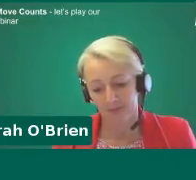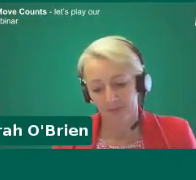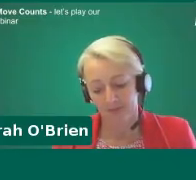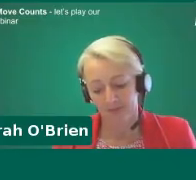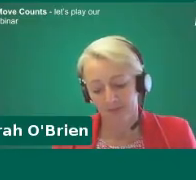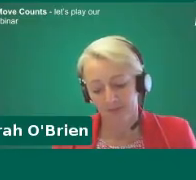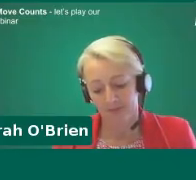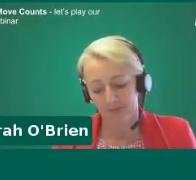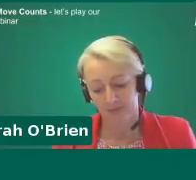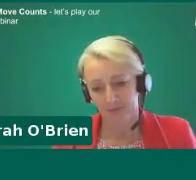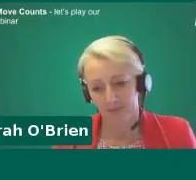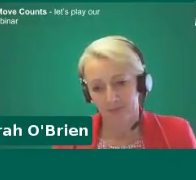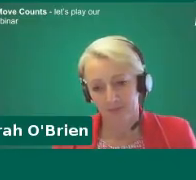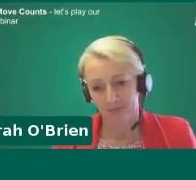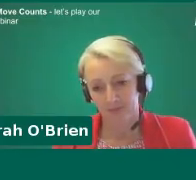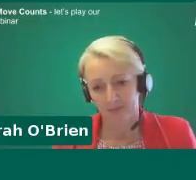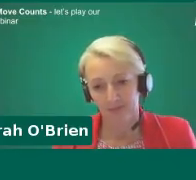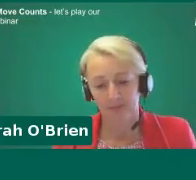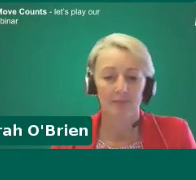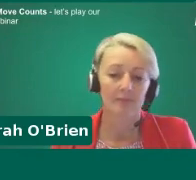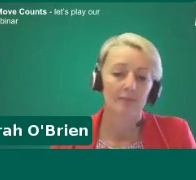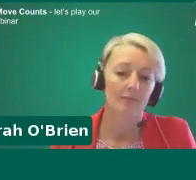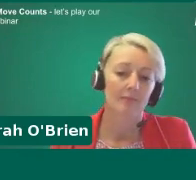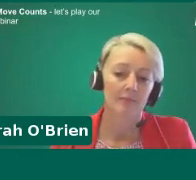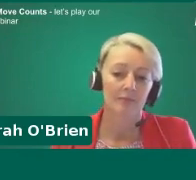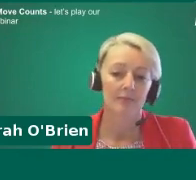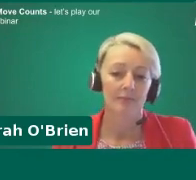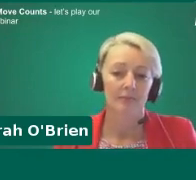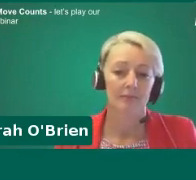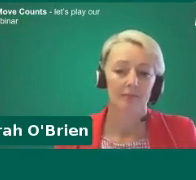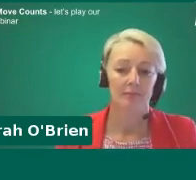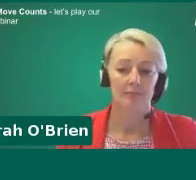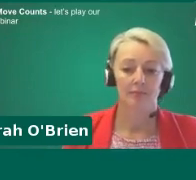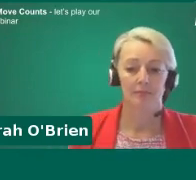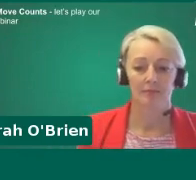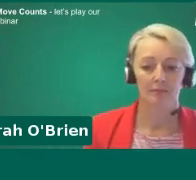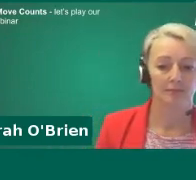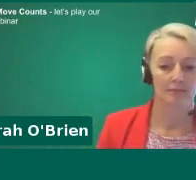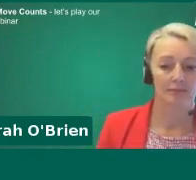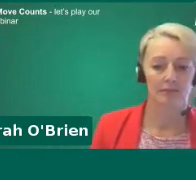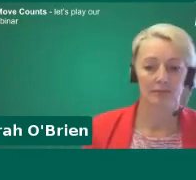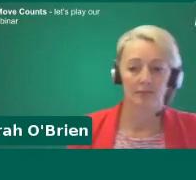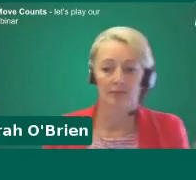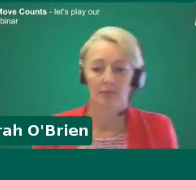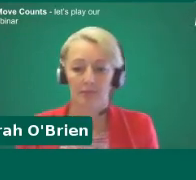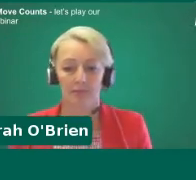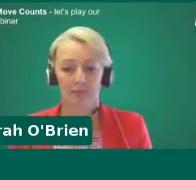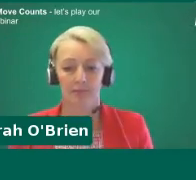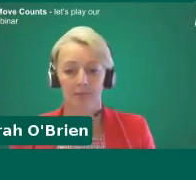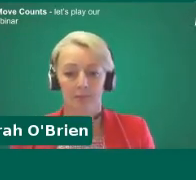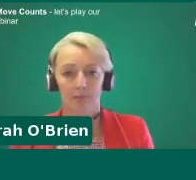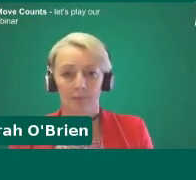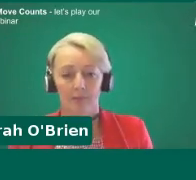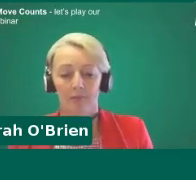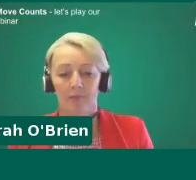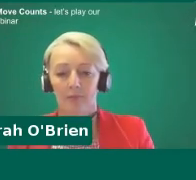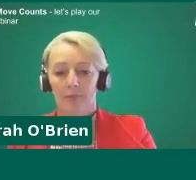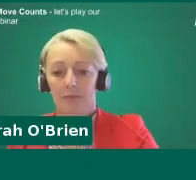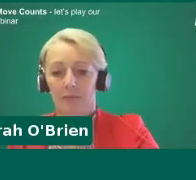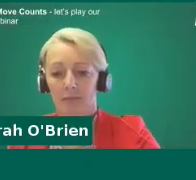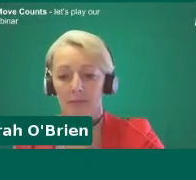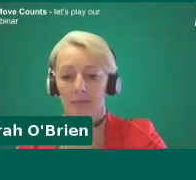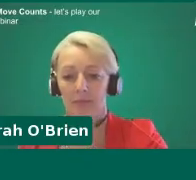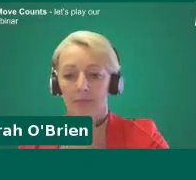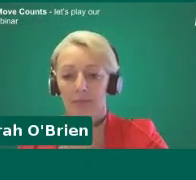of society. We will rely on consistent and coherent policy responses across a broad range of